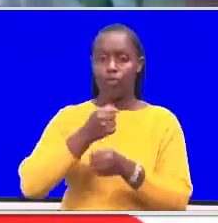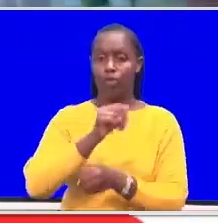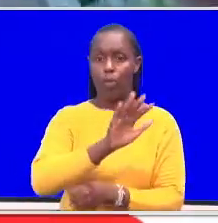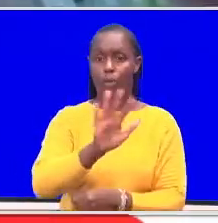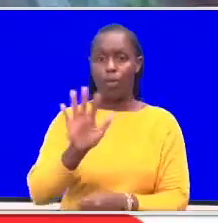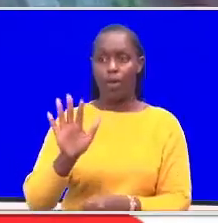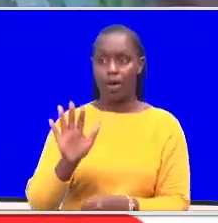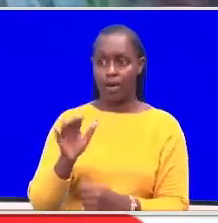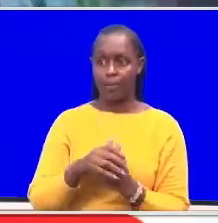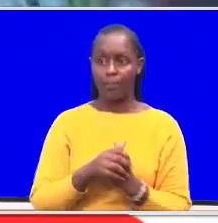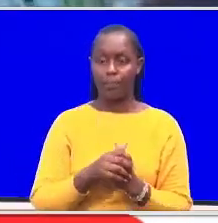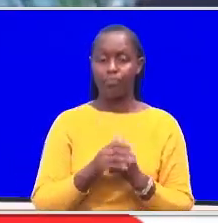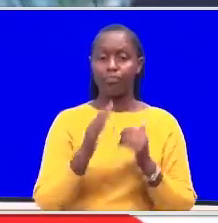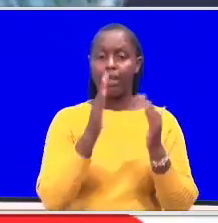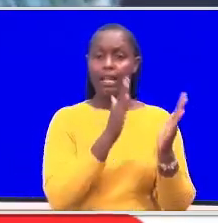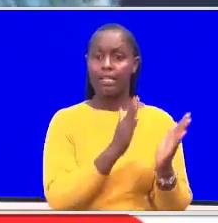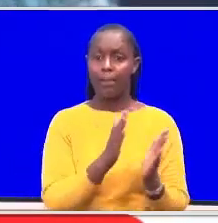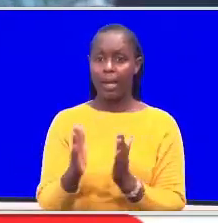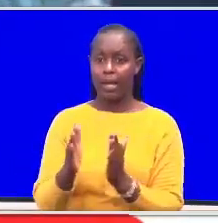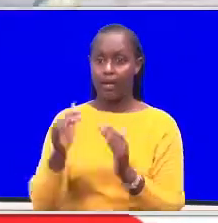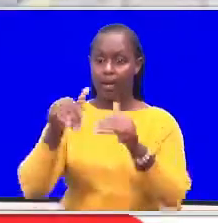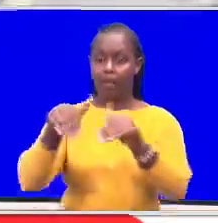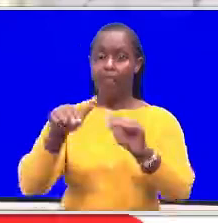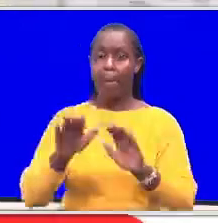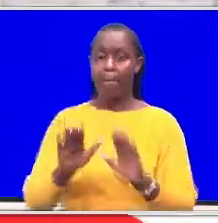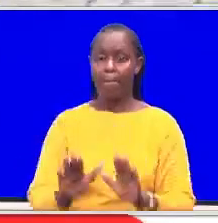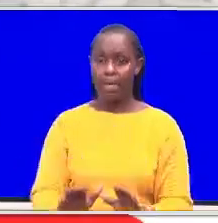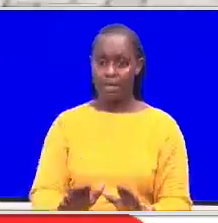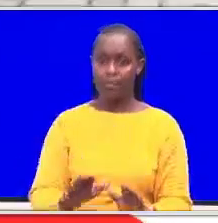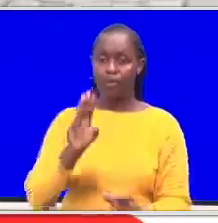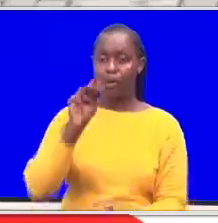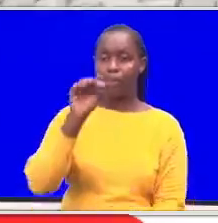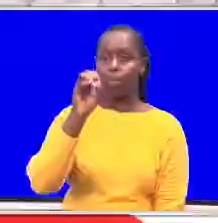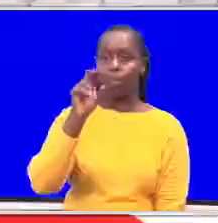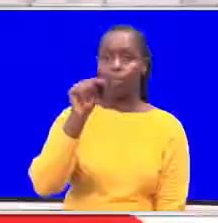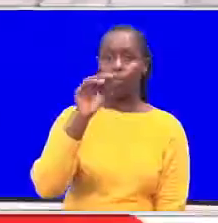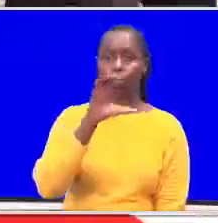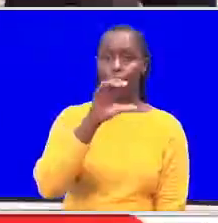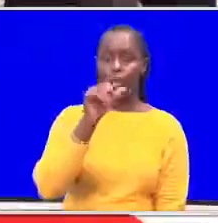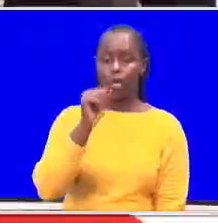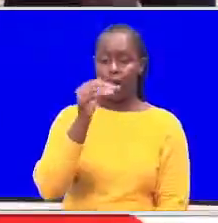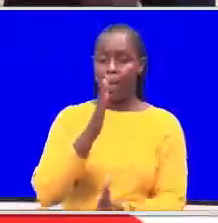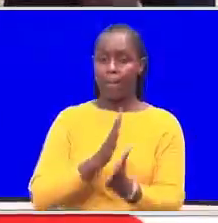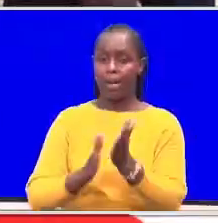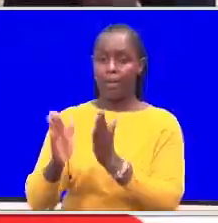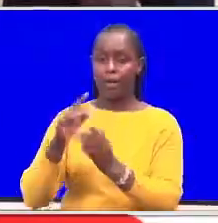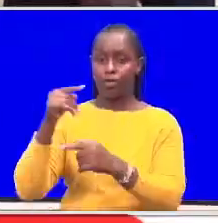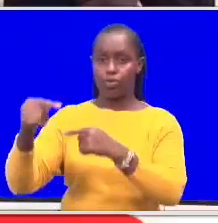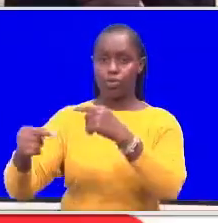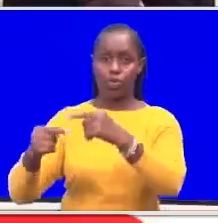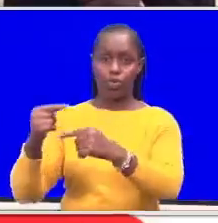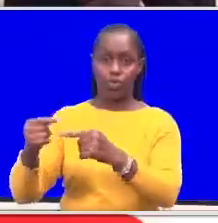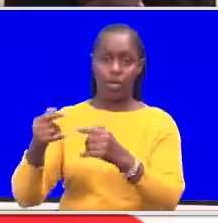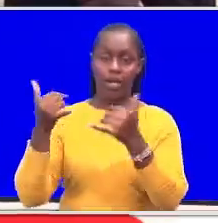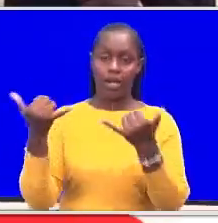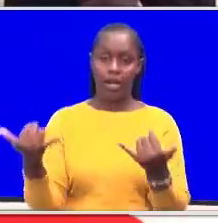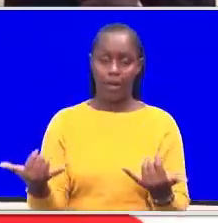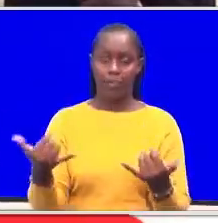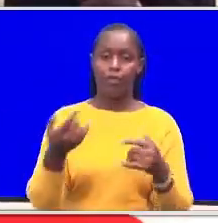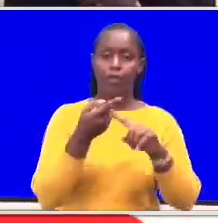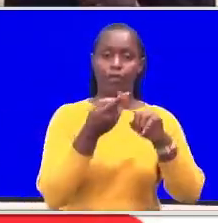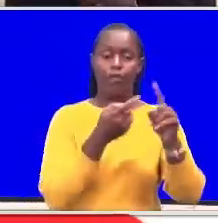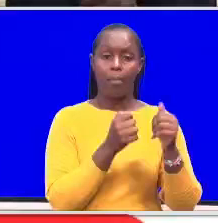Na huku mipango ya kumpa buriani hakimu Monica Kivuti zikiendelea, shughuli za mahakamani kutoka tarehe